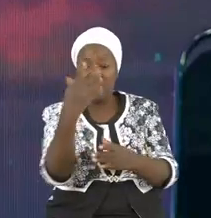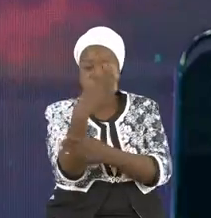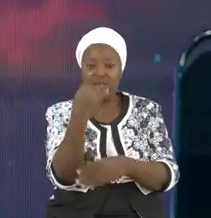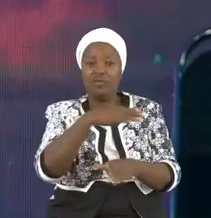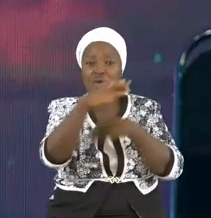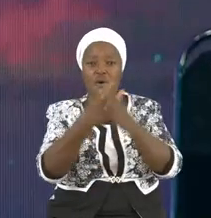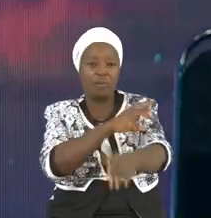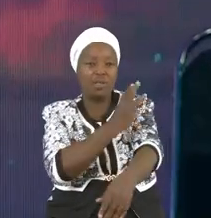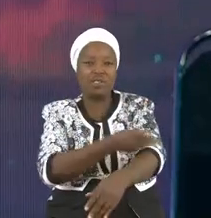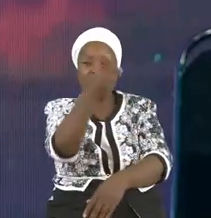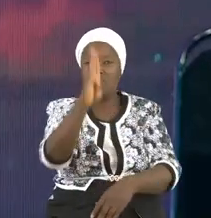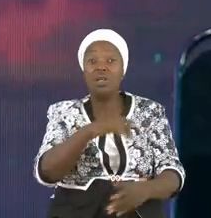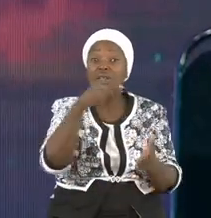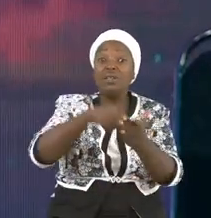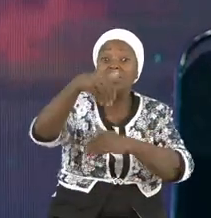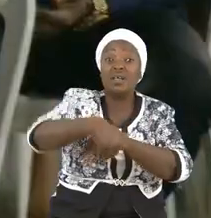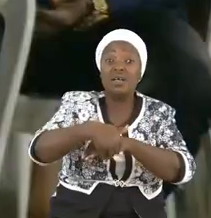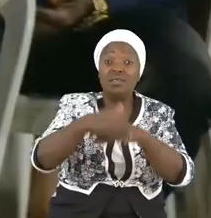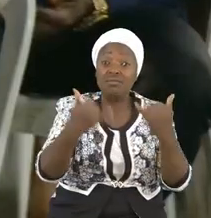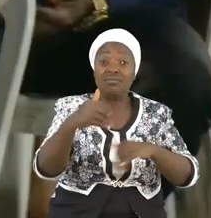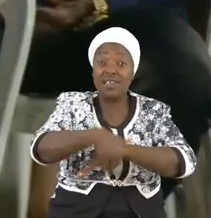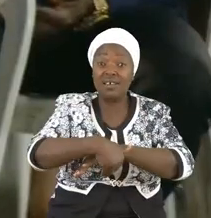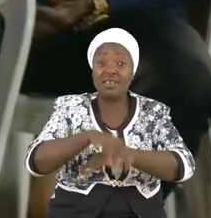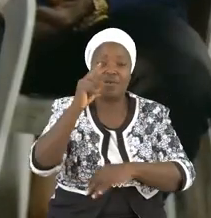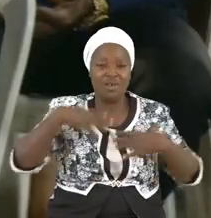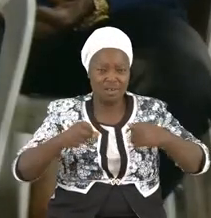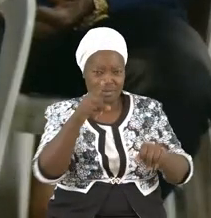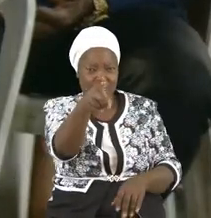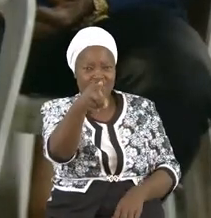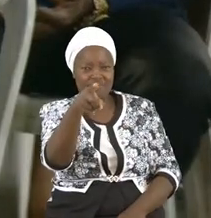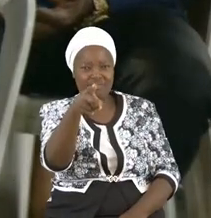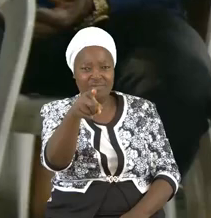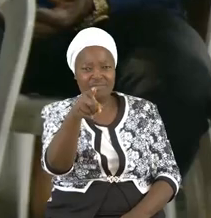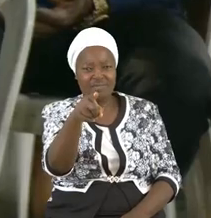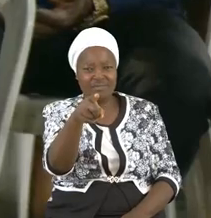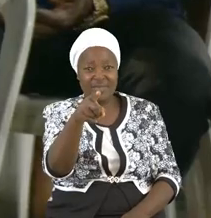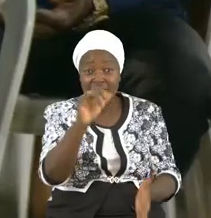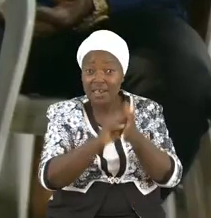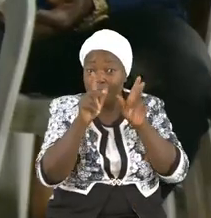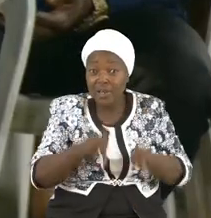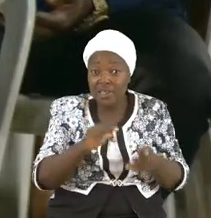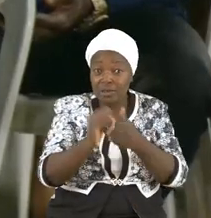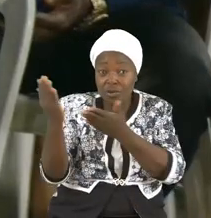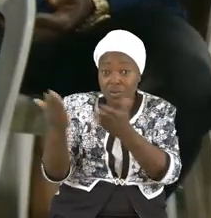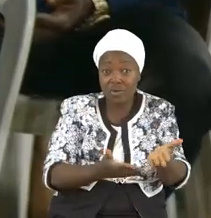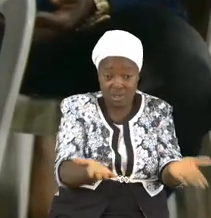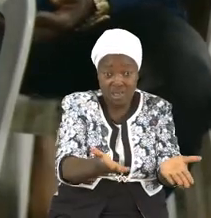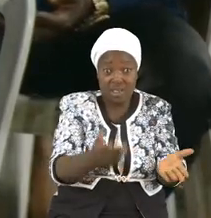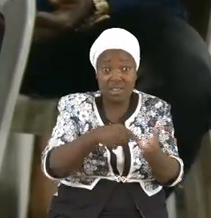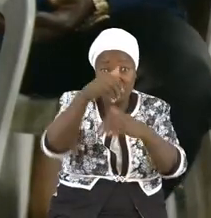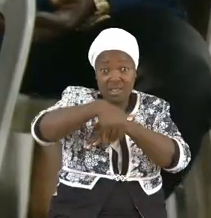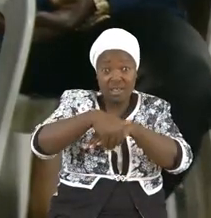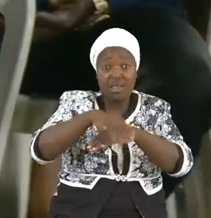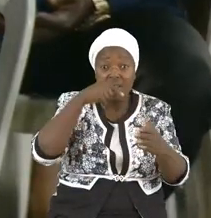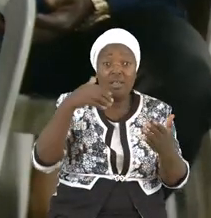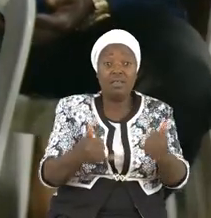God. Tonight, he will heal you. That person you brought there, tonight, he will